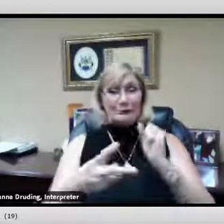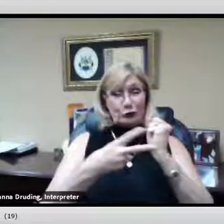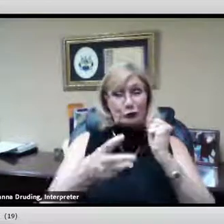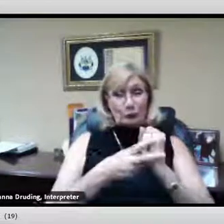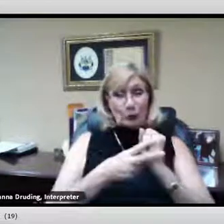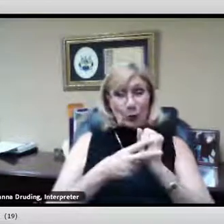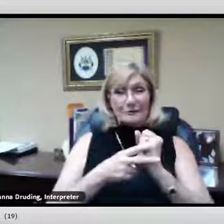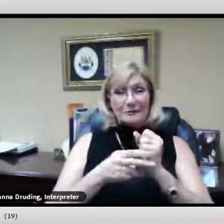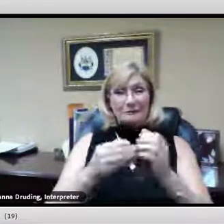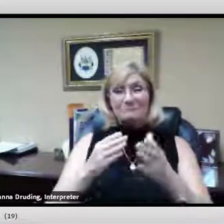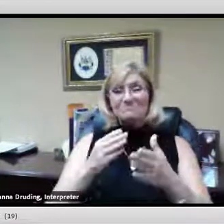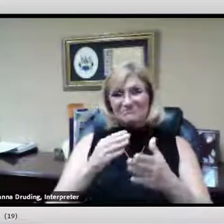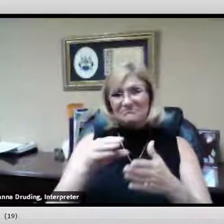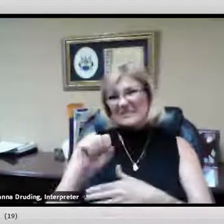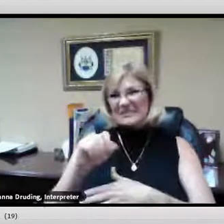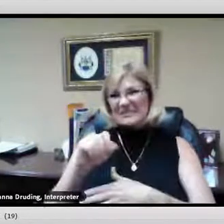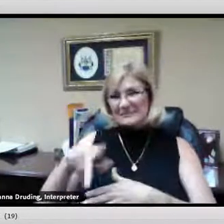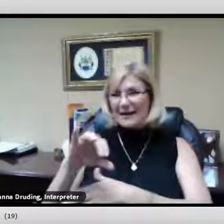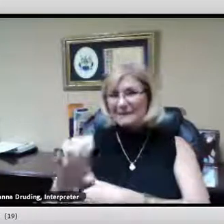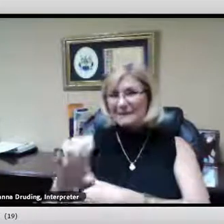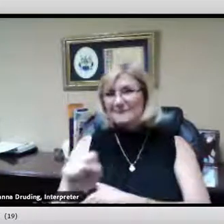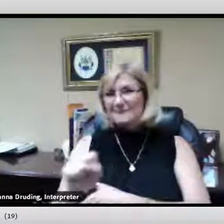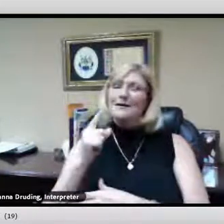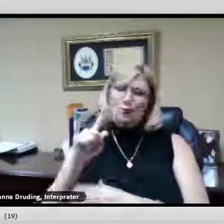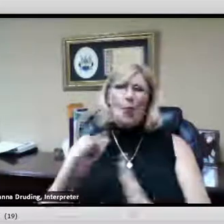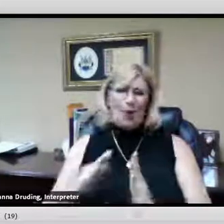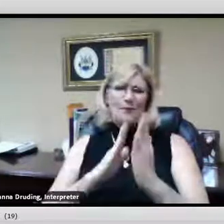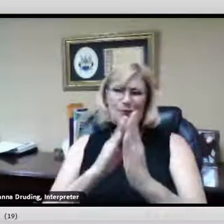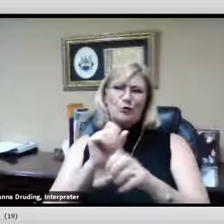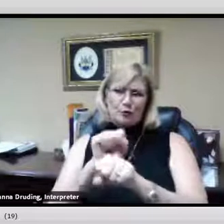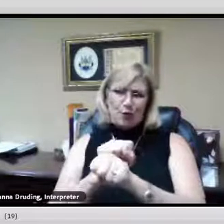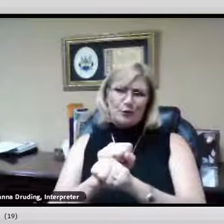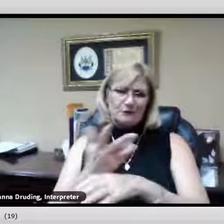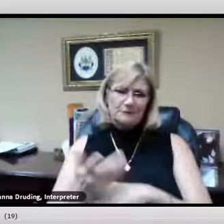your email, but it's one approach that works.